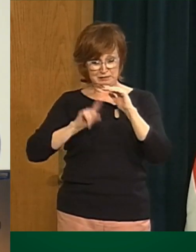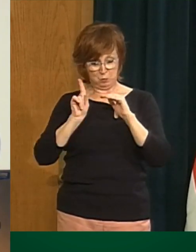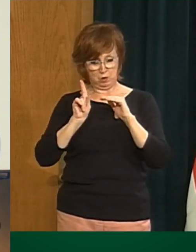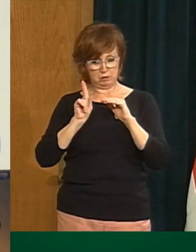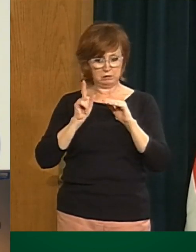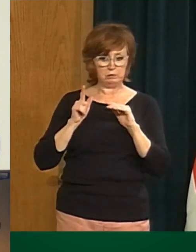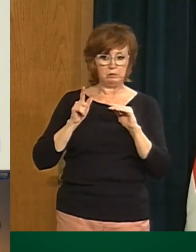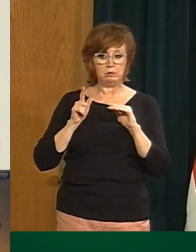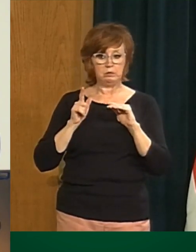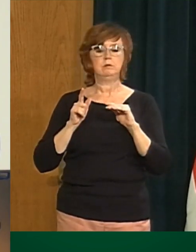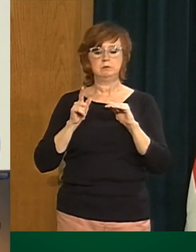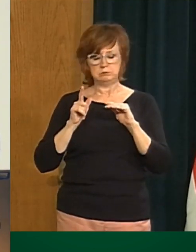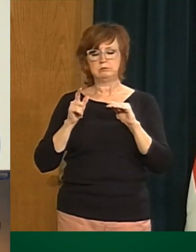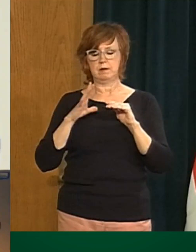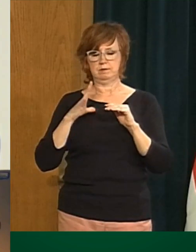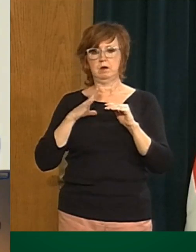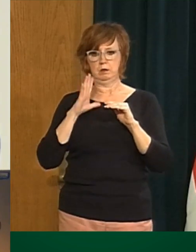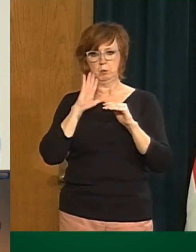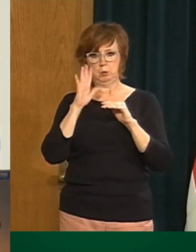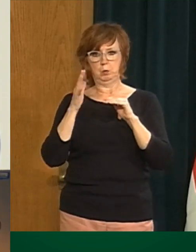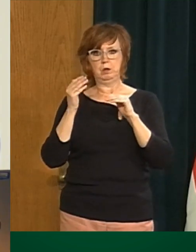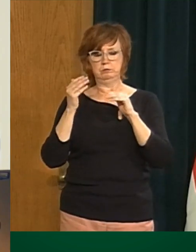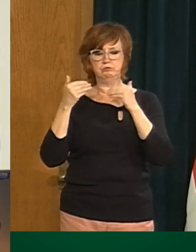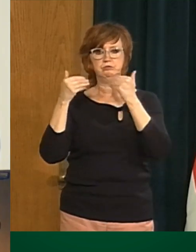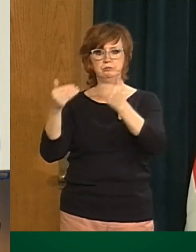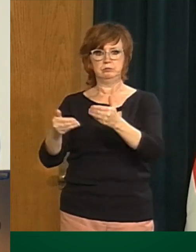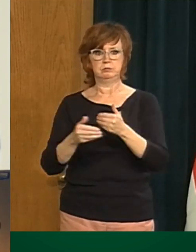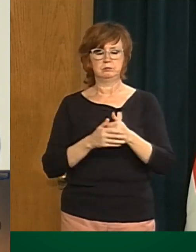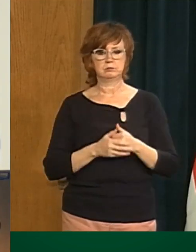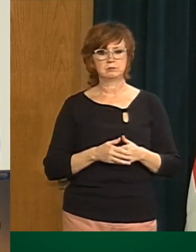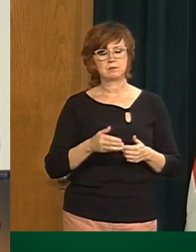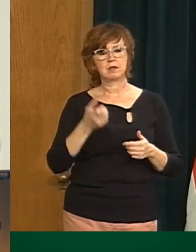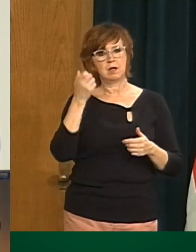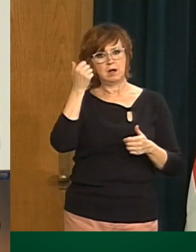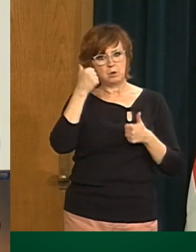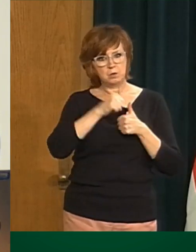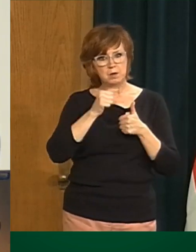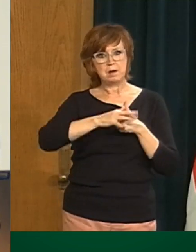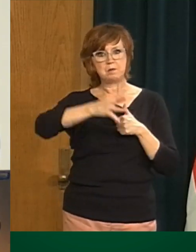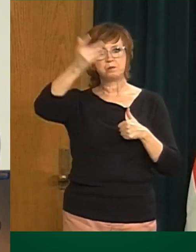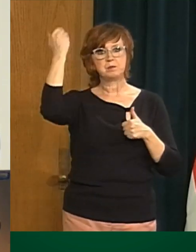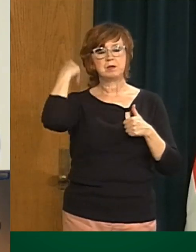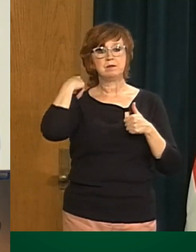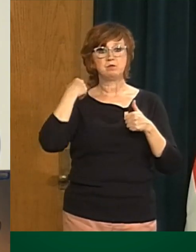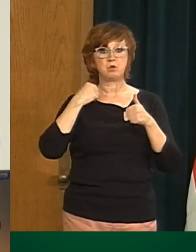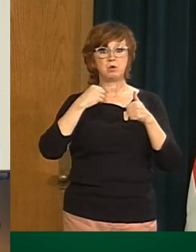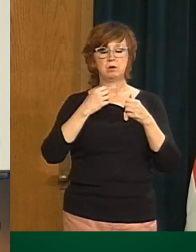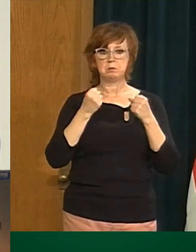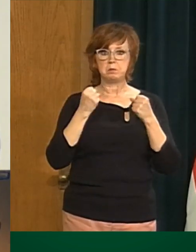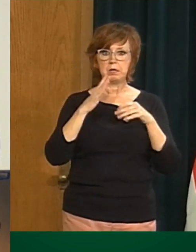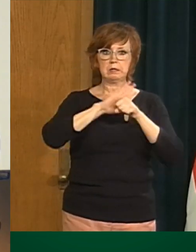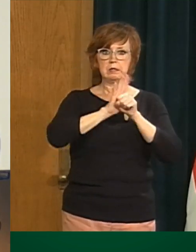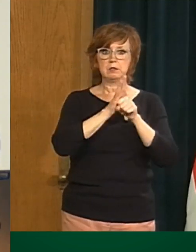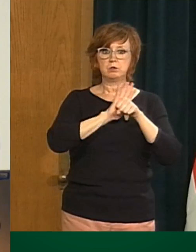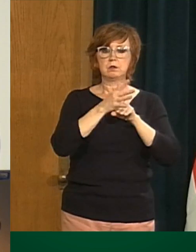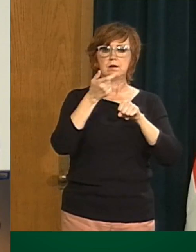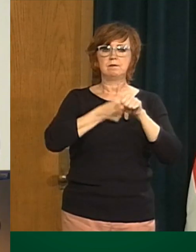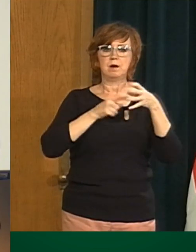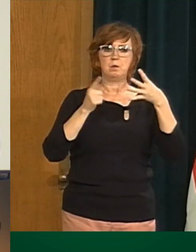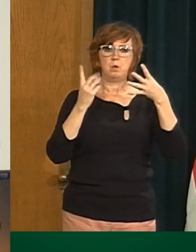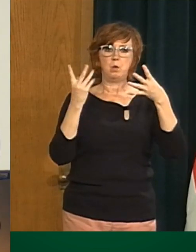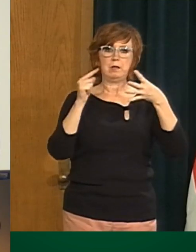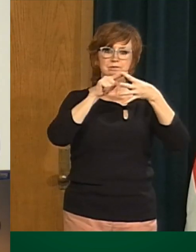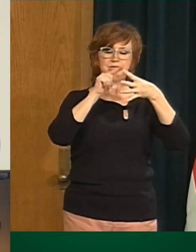did see a high number of cases initially, but they were all linked to travel. We could identify the exposure, we could identify all the